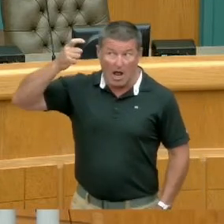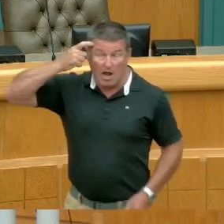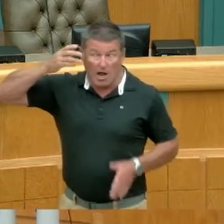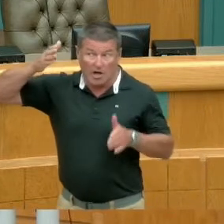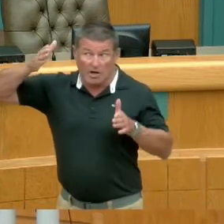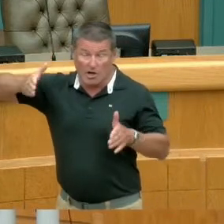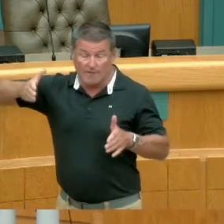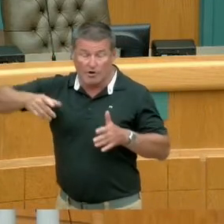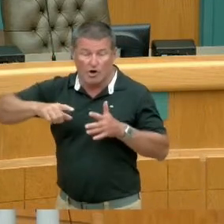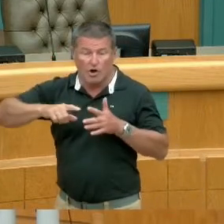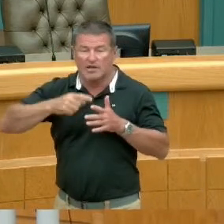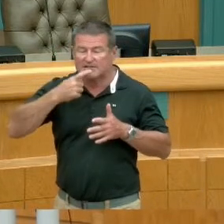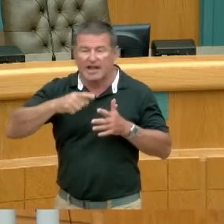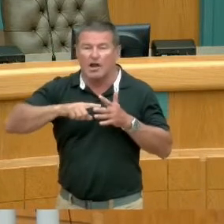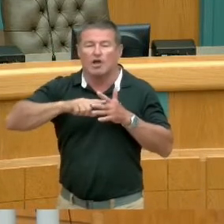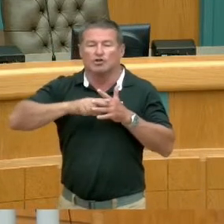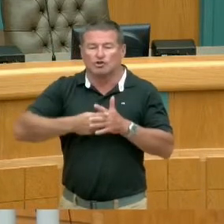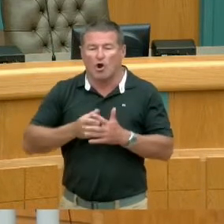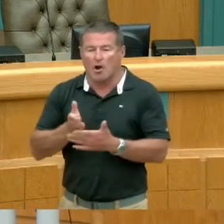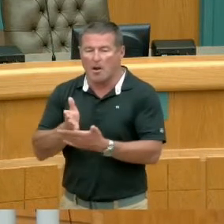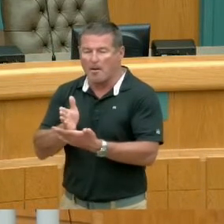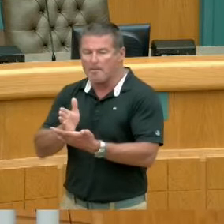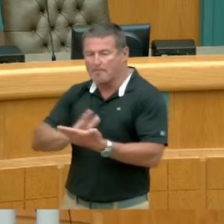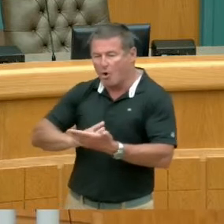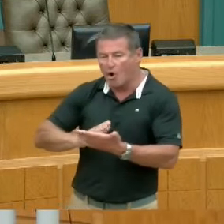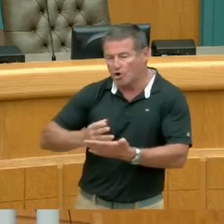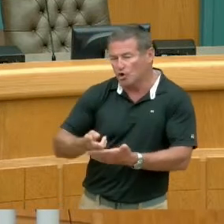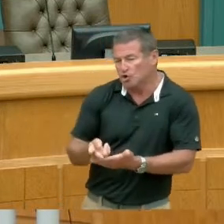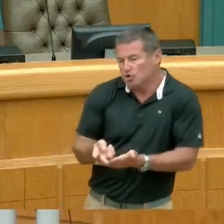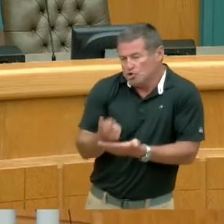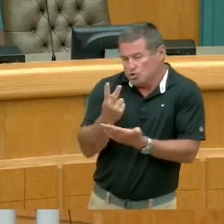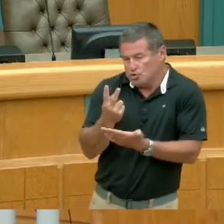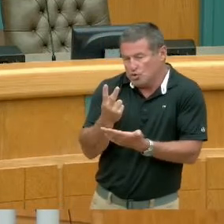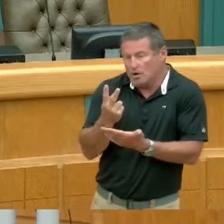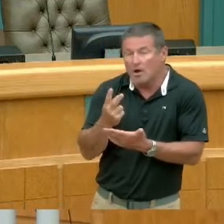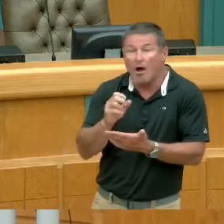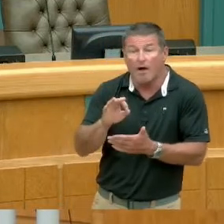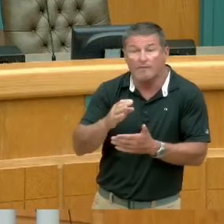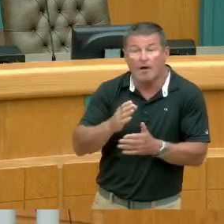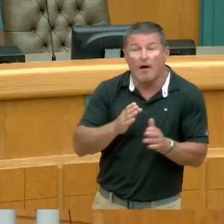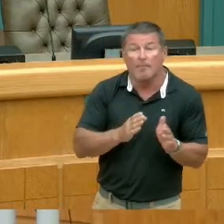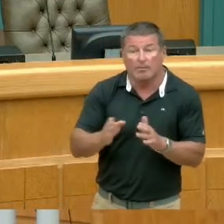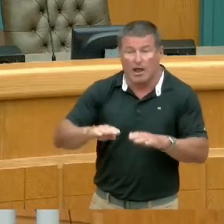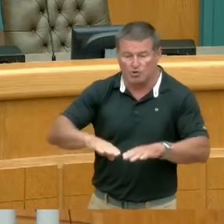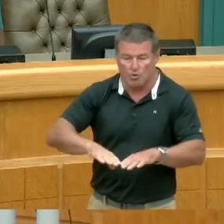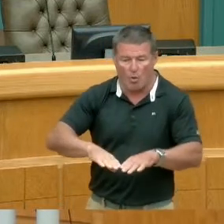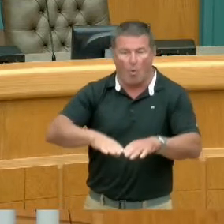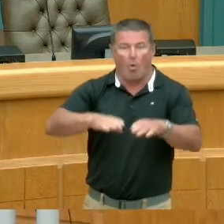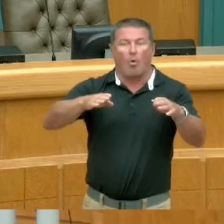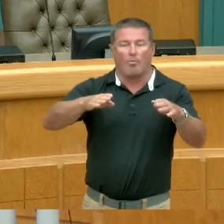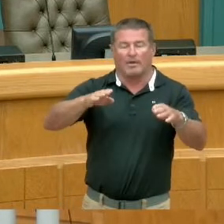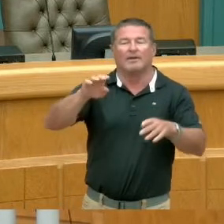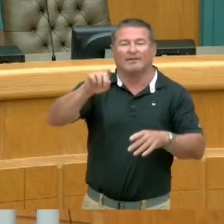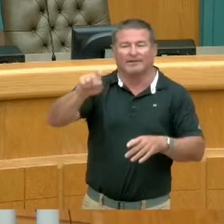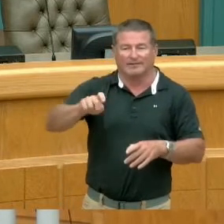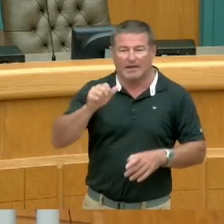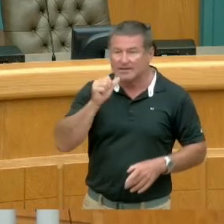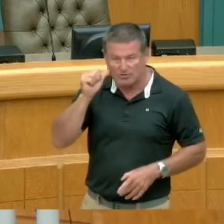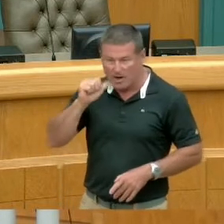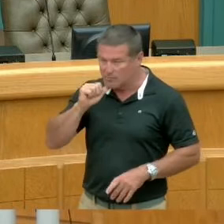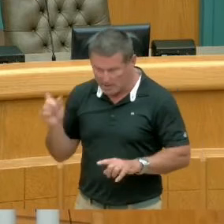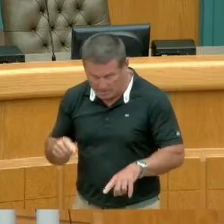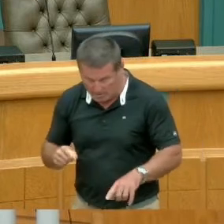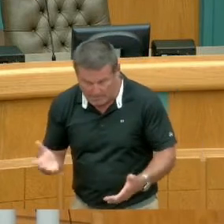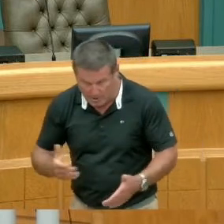2 of the plan to open Texas. And while I was not here with you yesterday, you got a good rendition. We watched